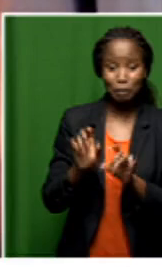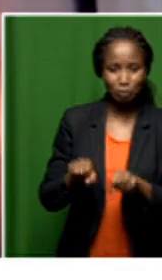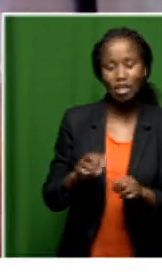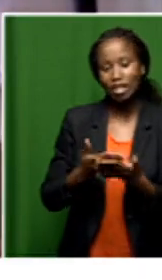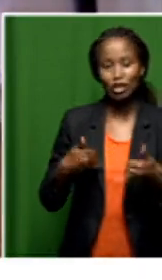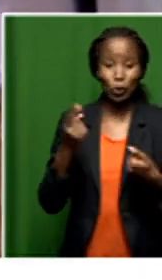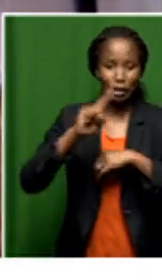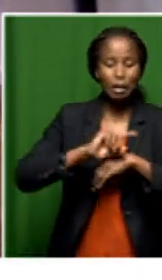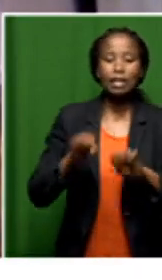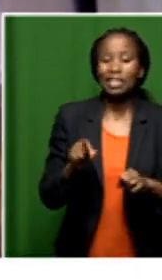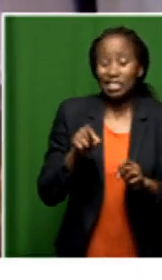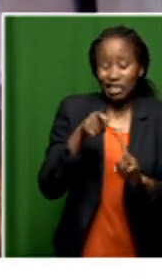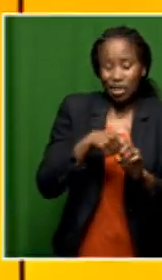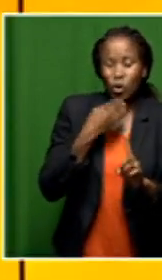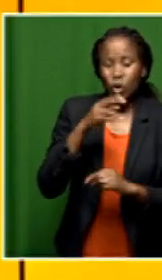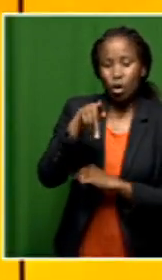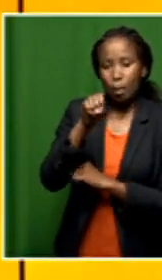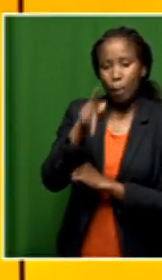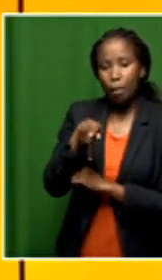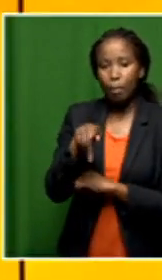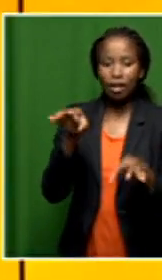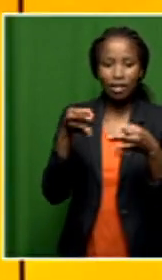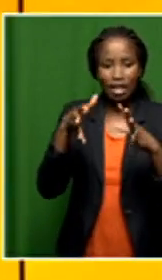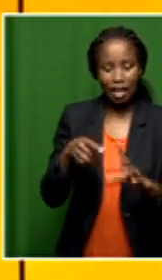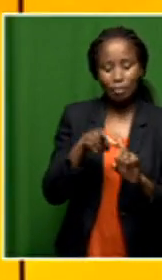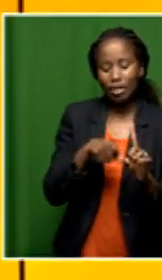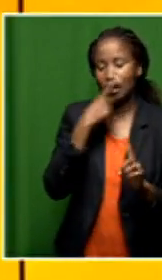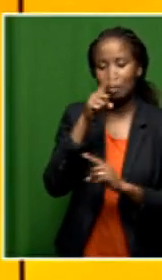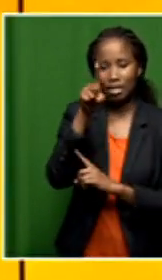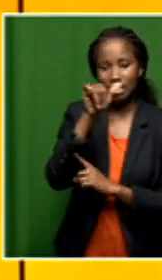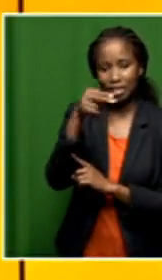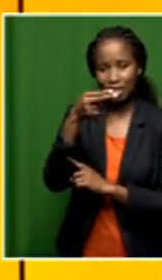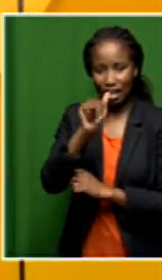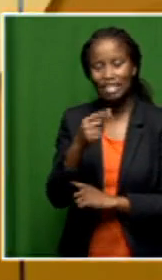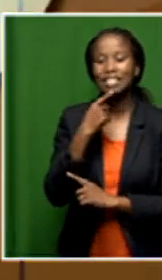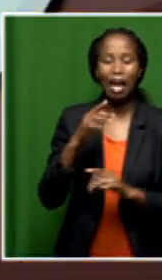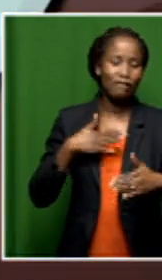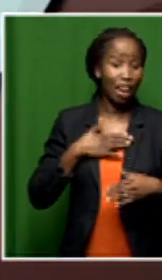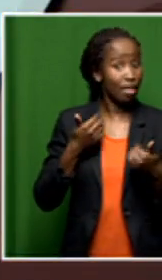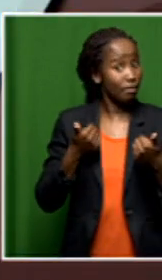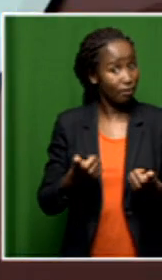That was an up-and-coming pop singer, Zinah, speaking to us about her latest project titled Feelin Fine. And